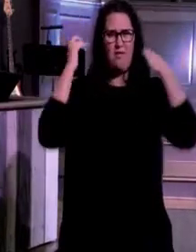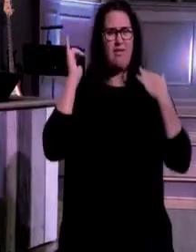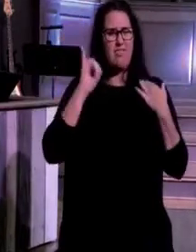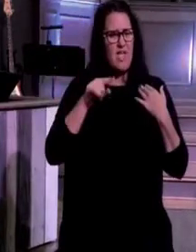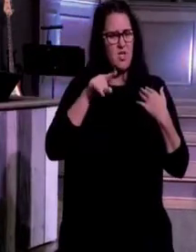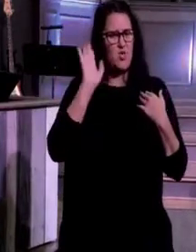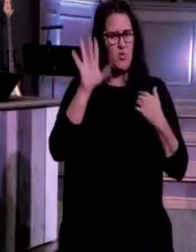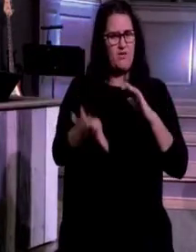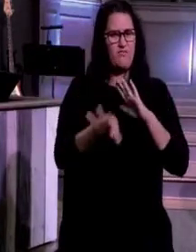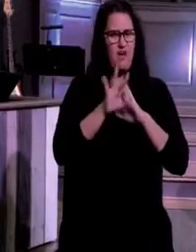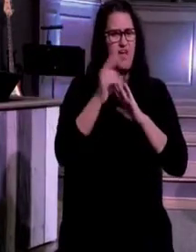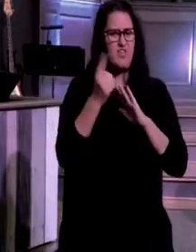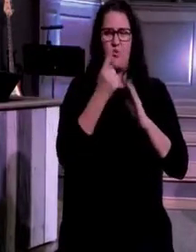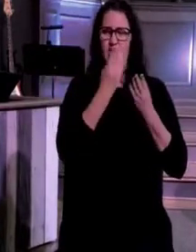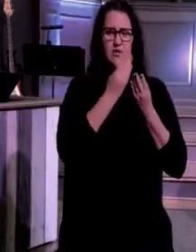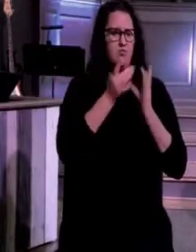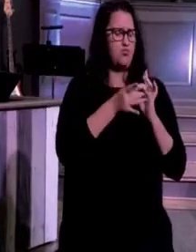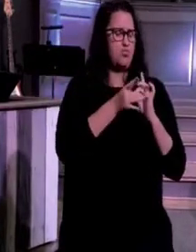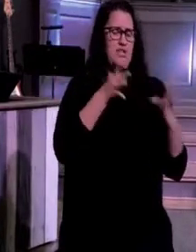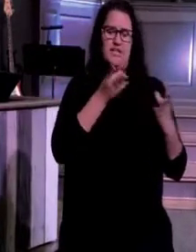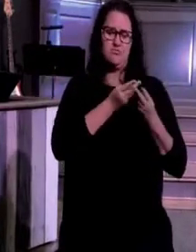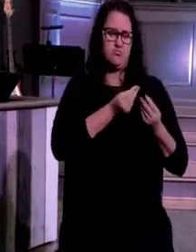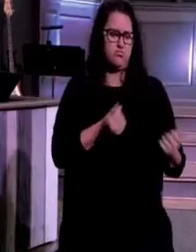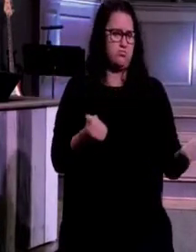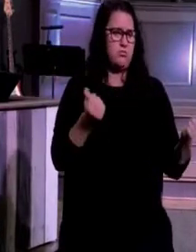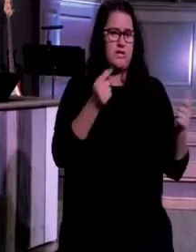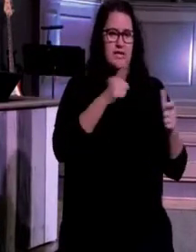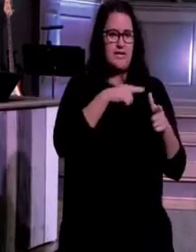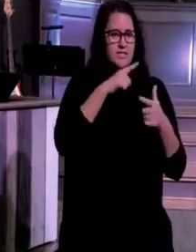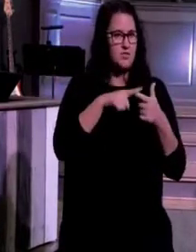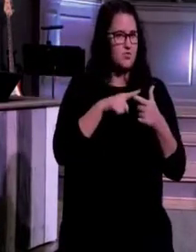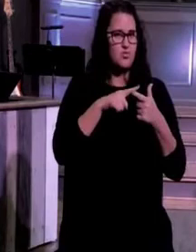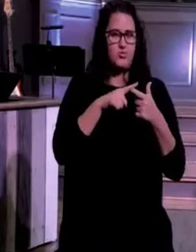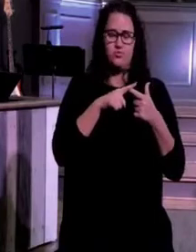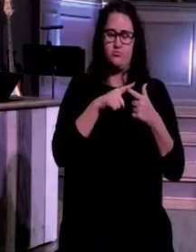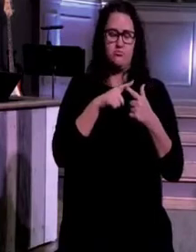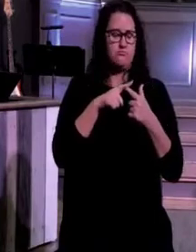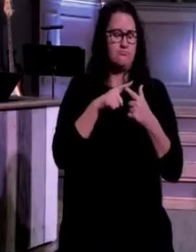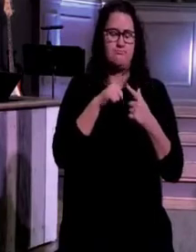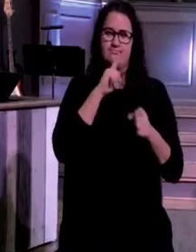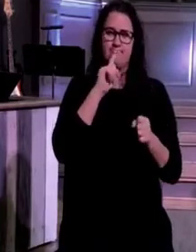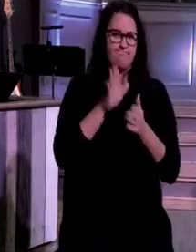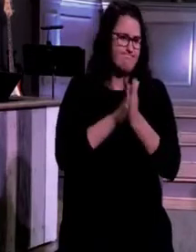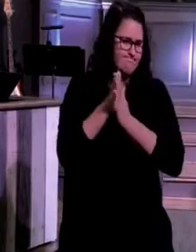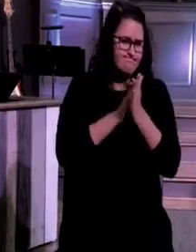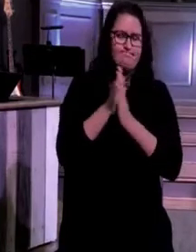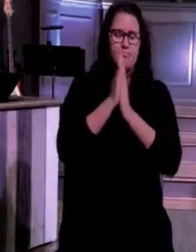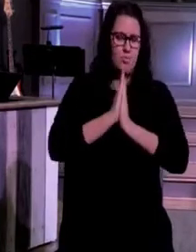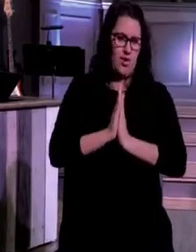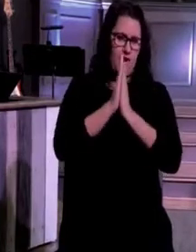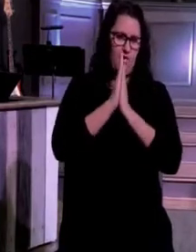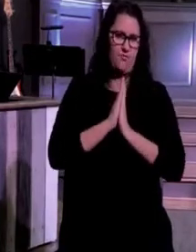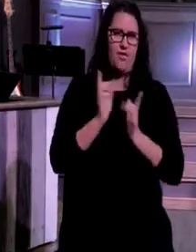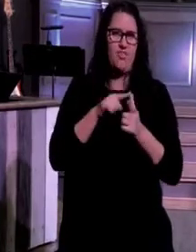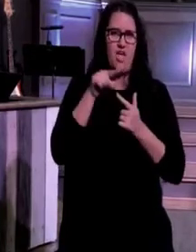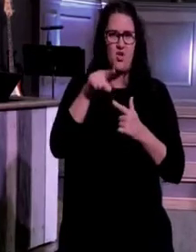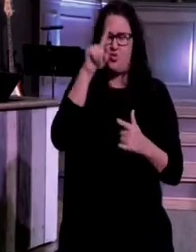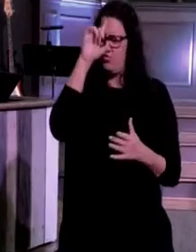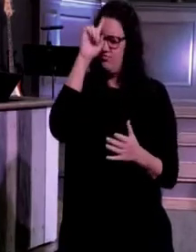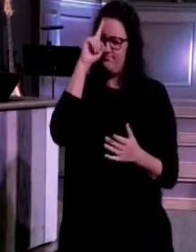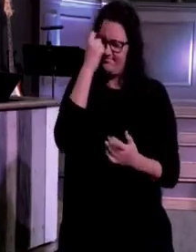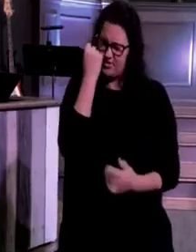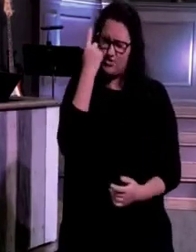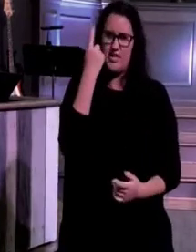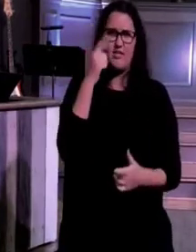find the only release is found in the closet of sincere prayer. That you understand that in